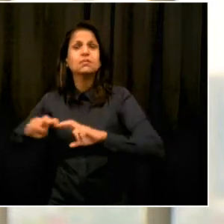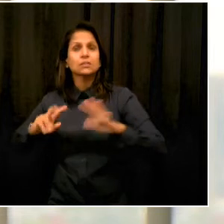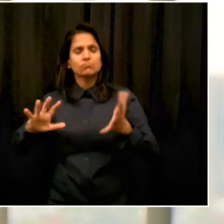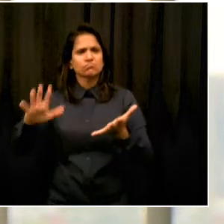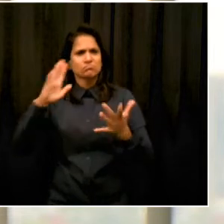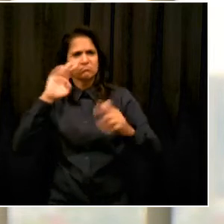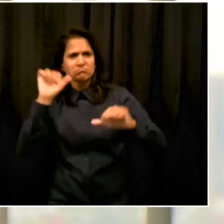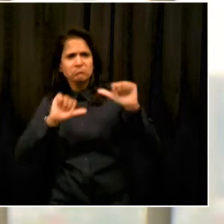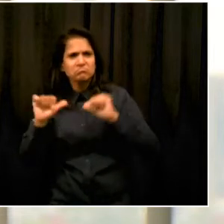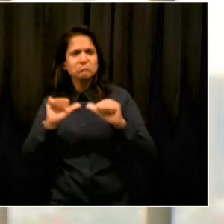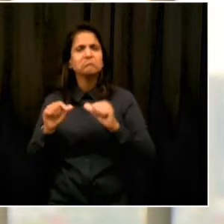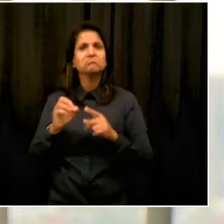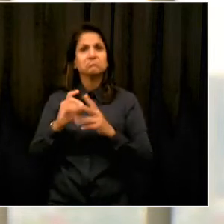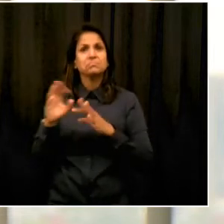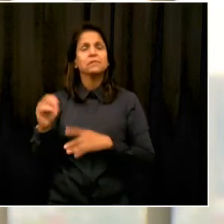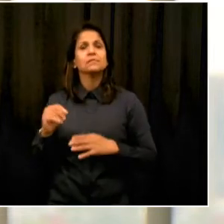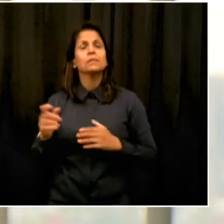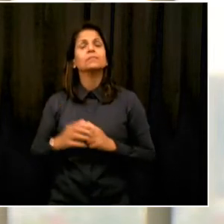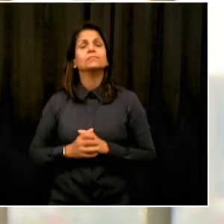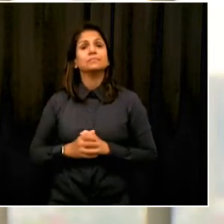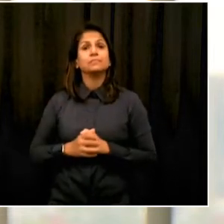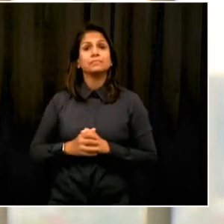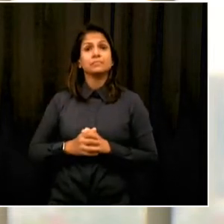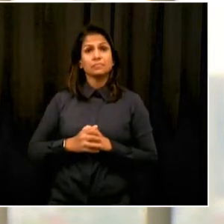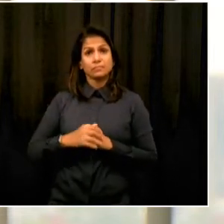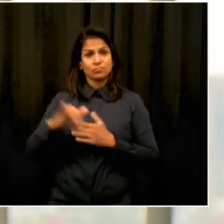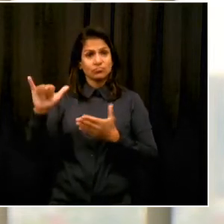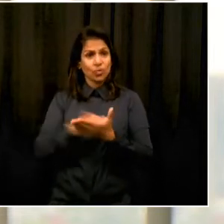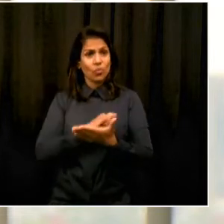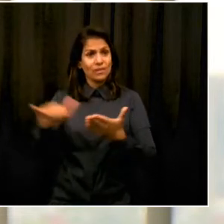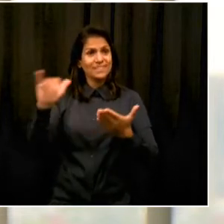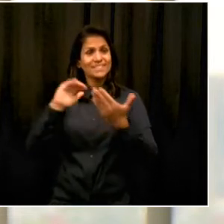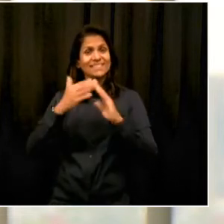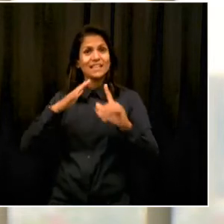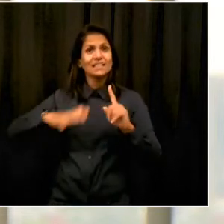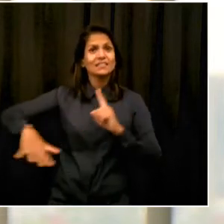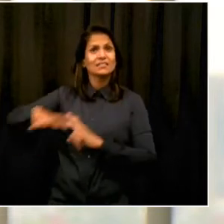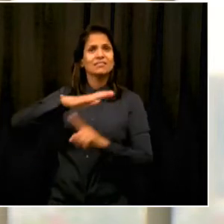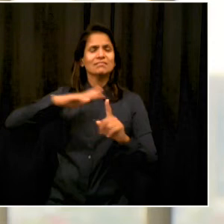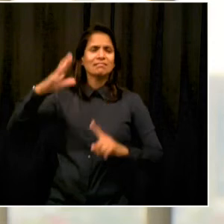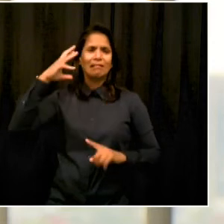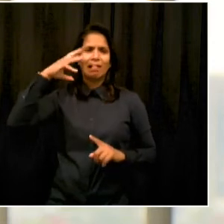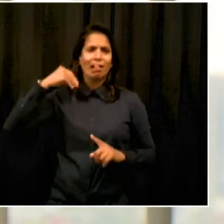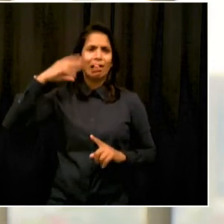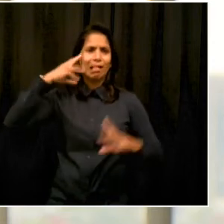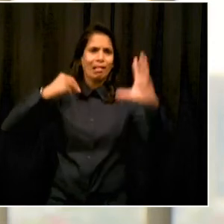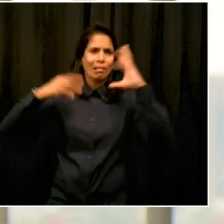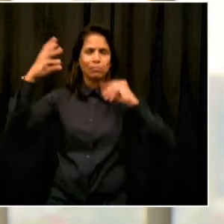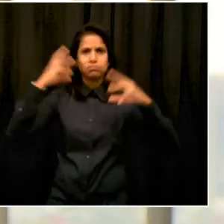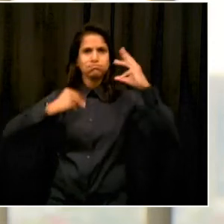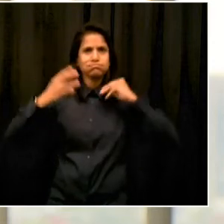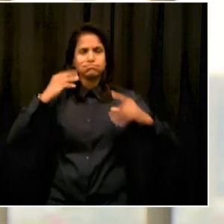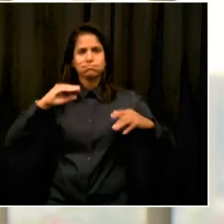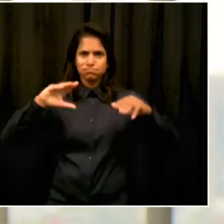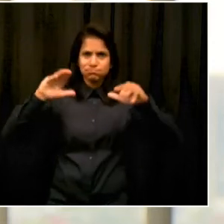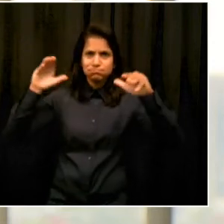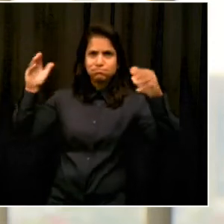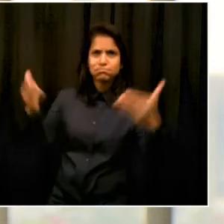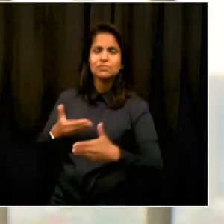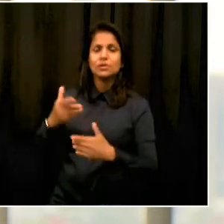as in Asia and Africa. I have deep respect for his work and his vision. Jay?